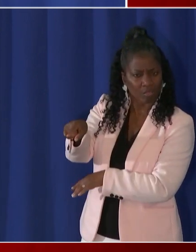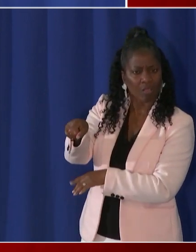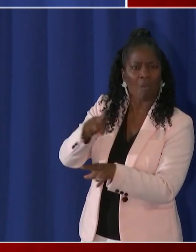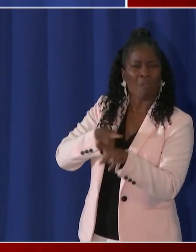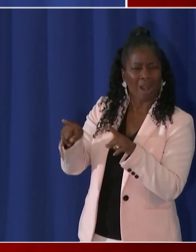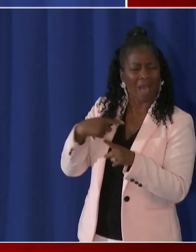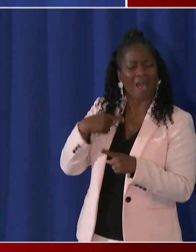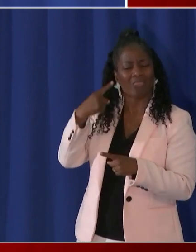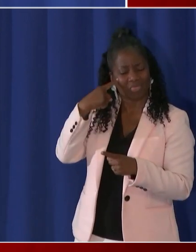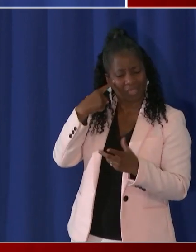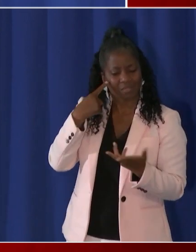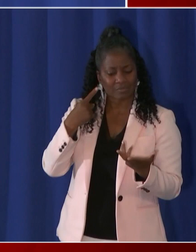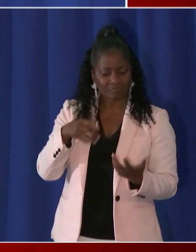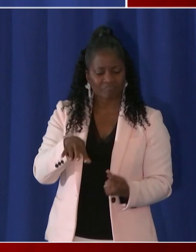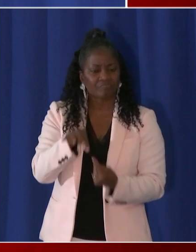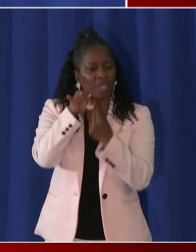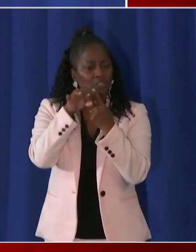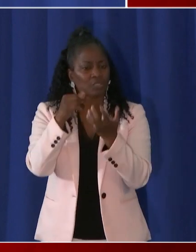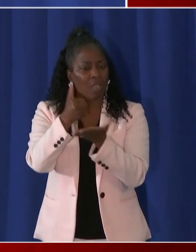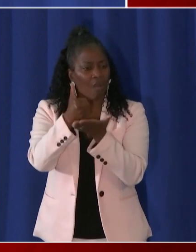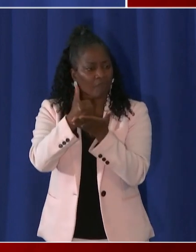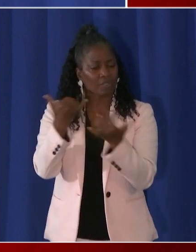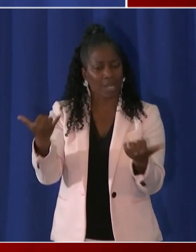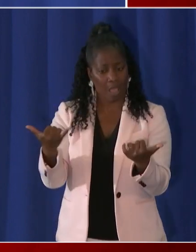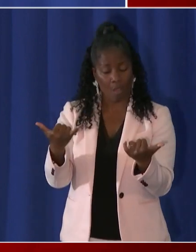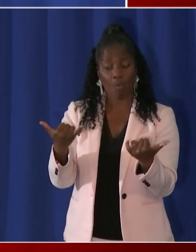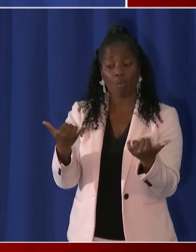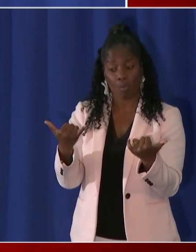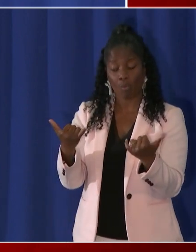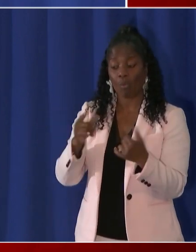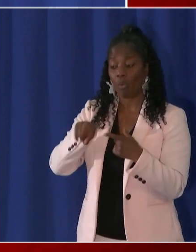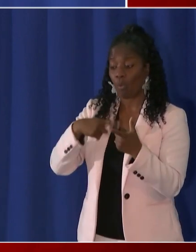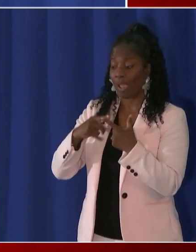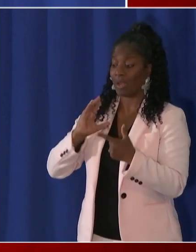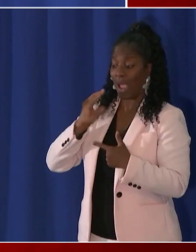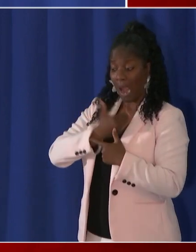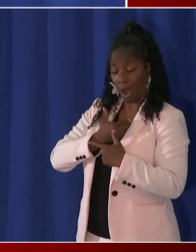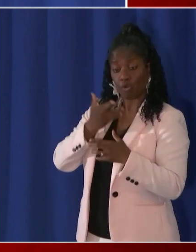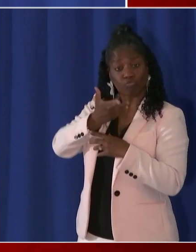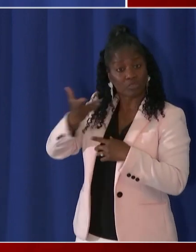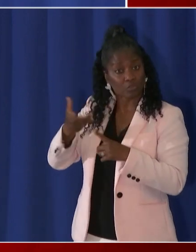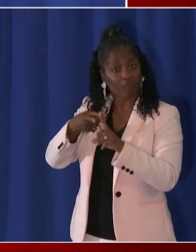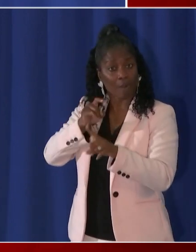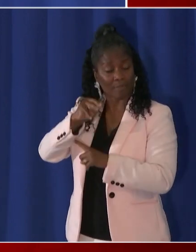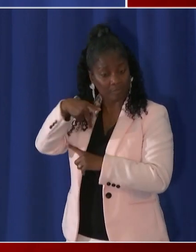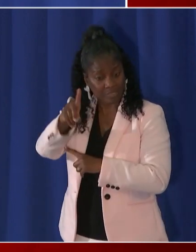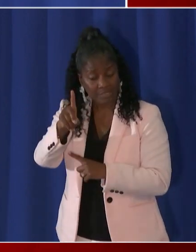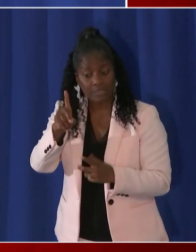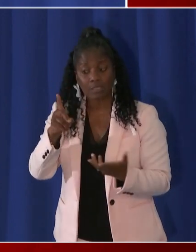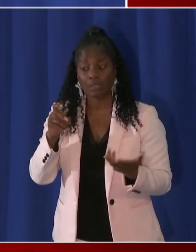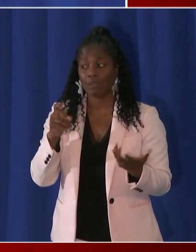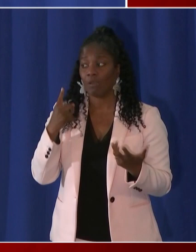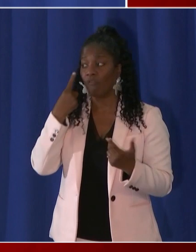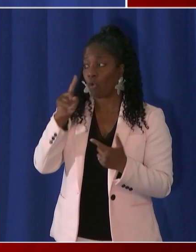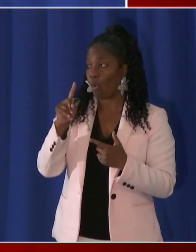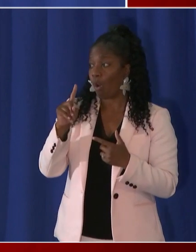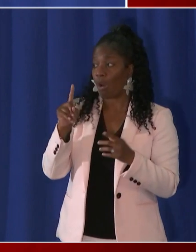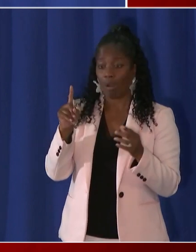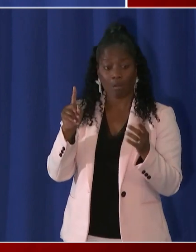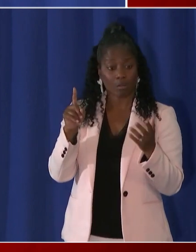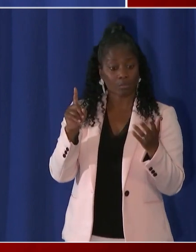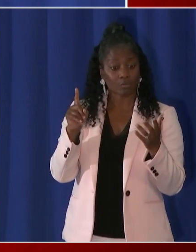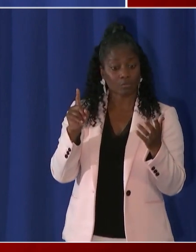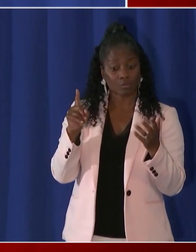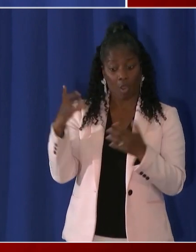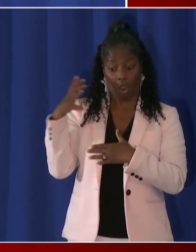it's especially helpful now when our resources at MPD for officers is less than